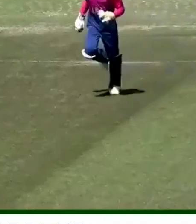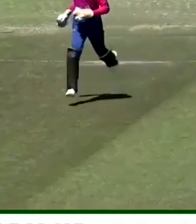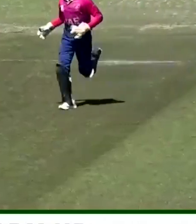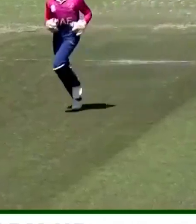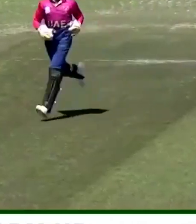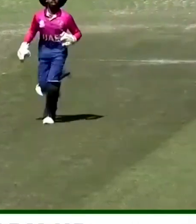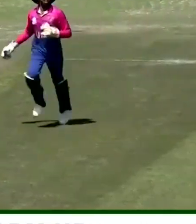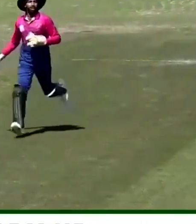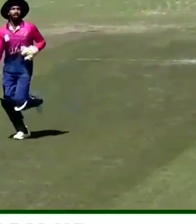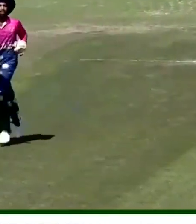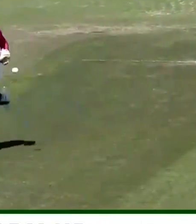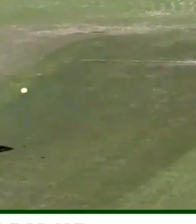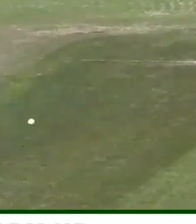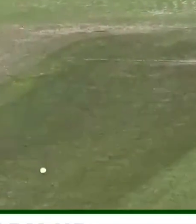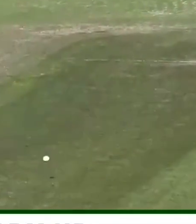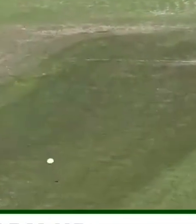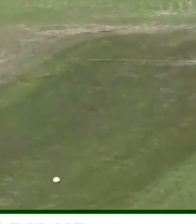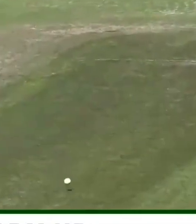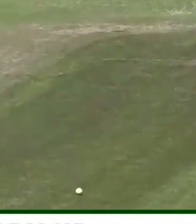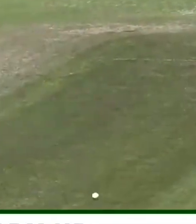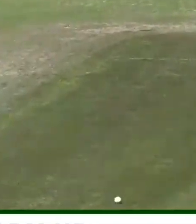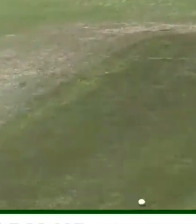against the West Indies.